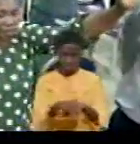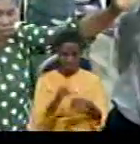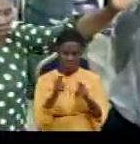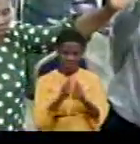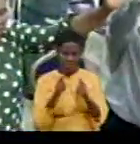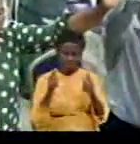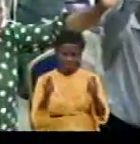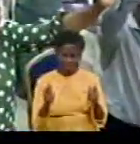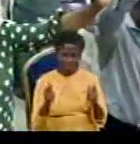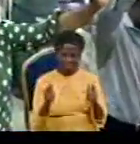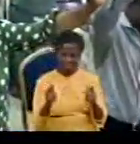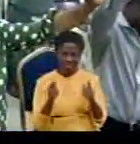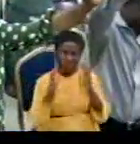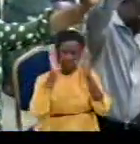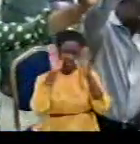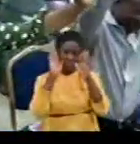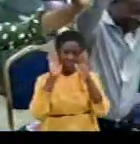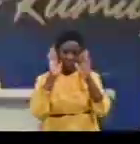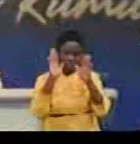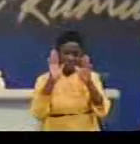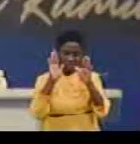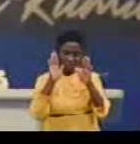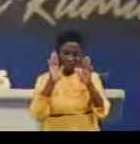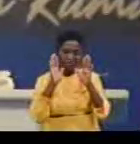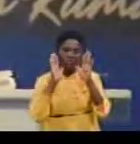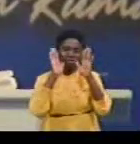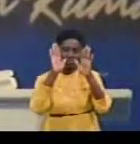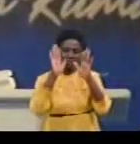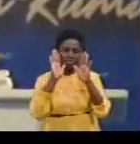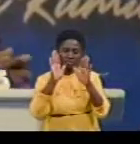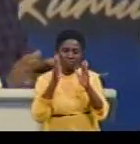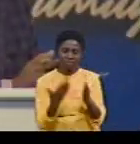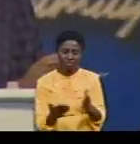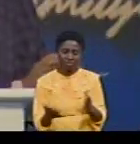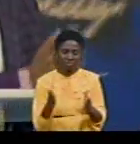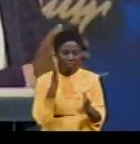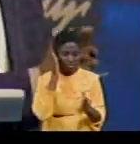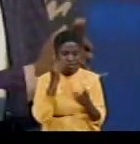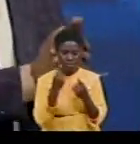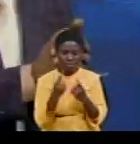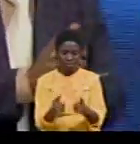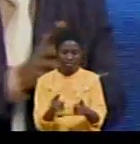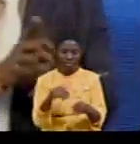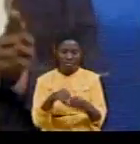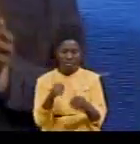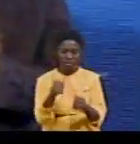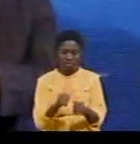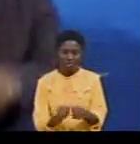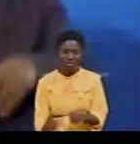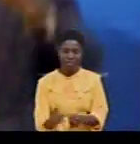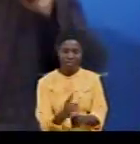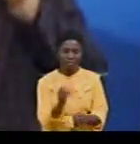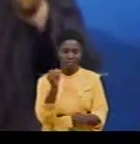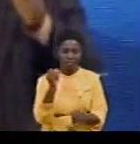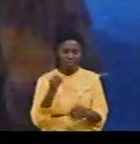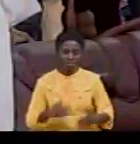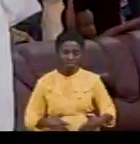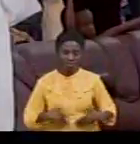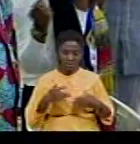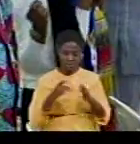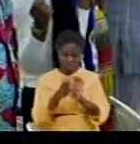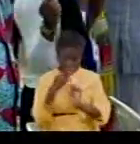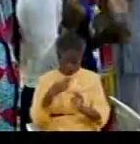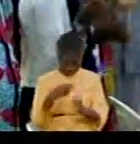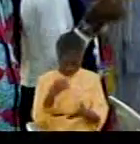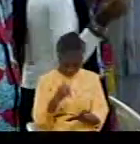great, wonderful, marvelous things will happen in everyone's life in